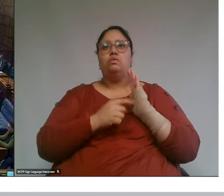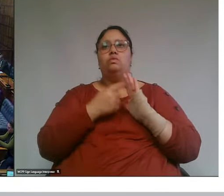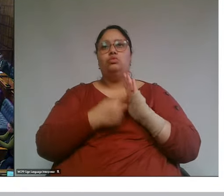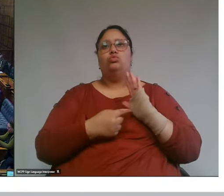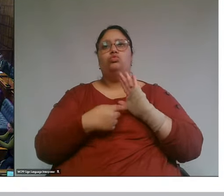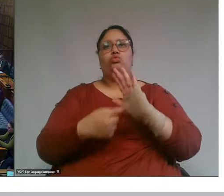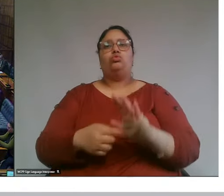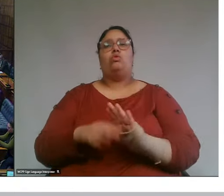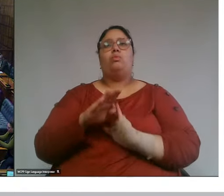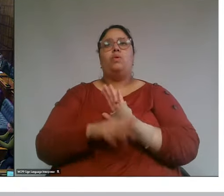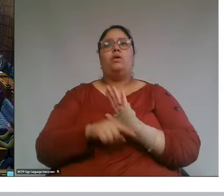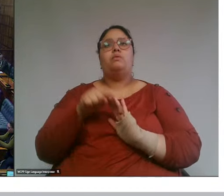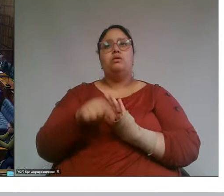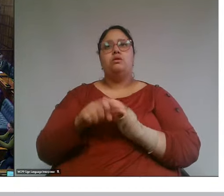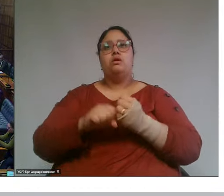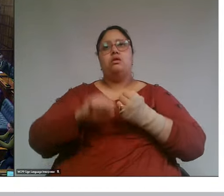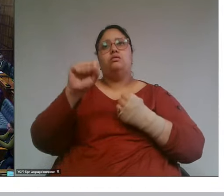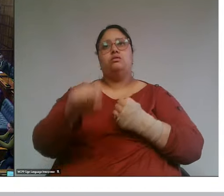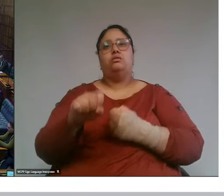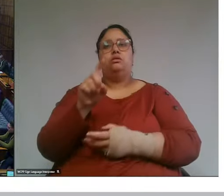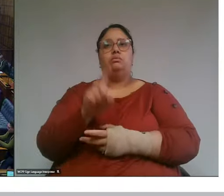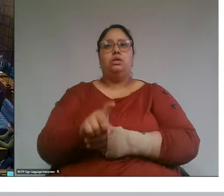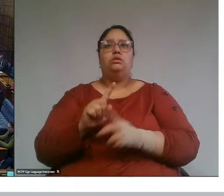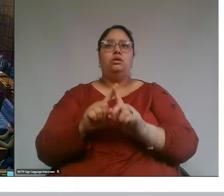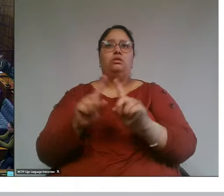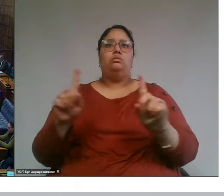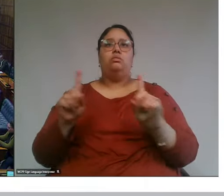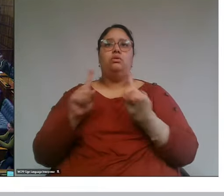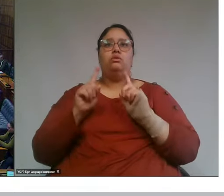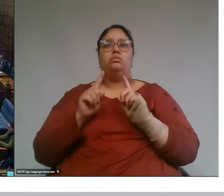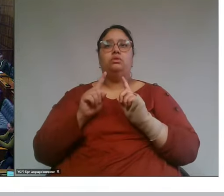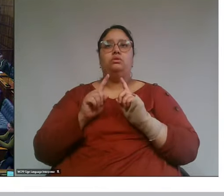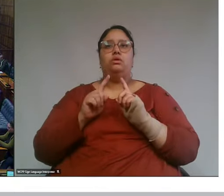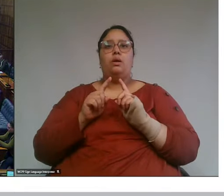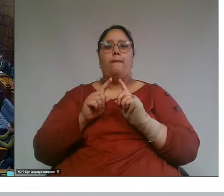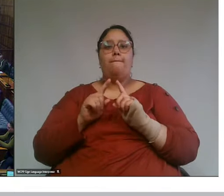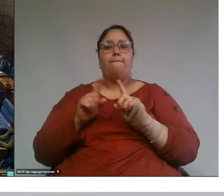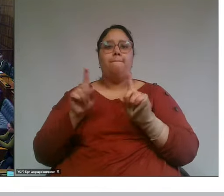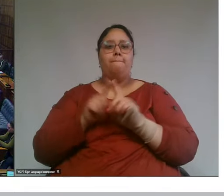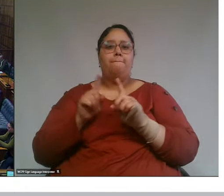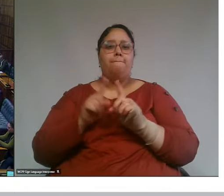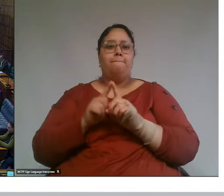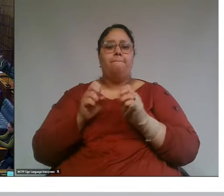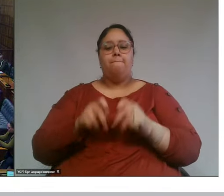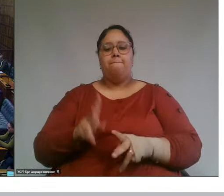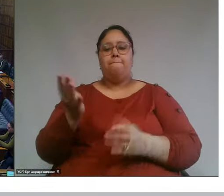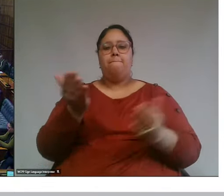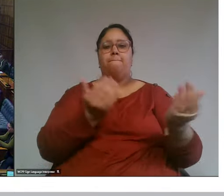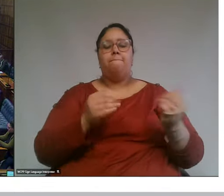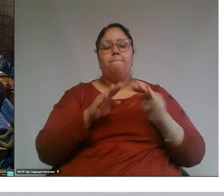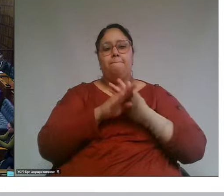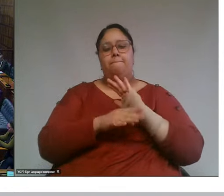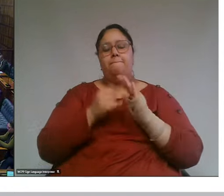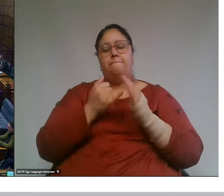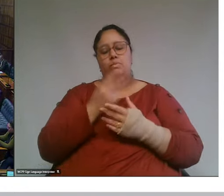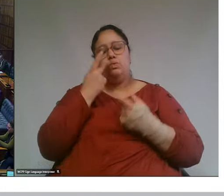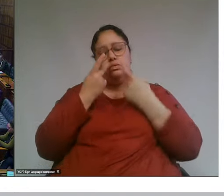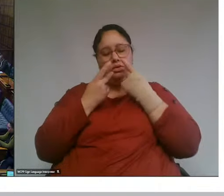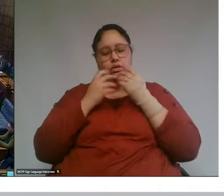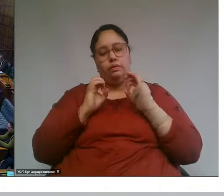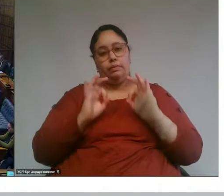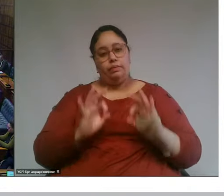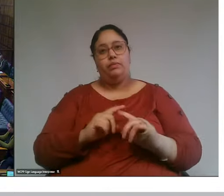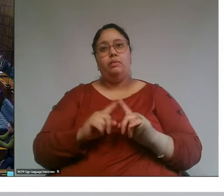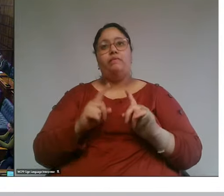this program to be extended I think the department um also took that opportunity in the program we were still seeing it